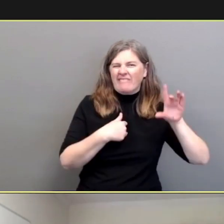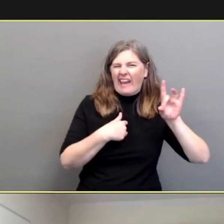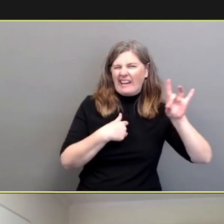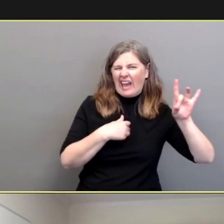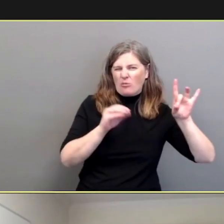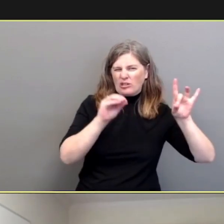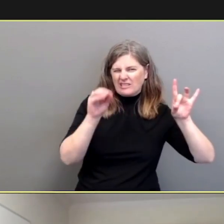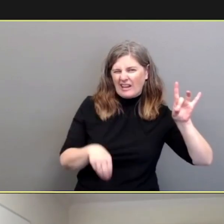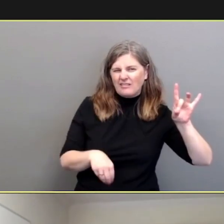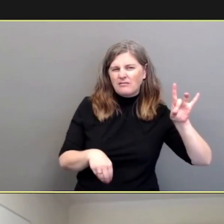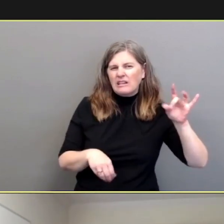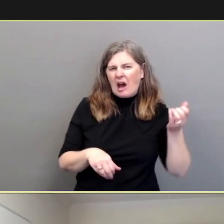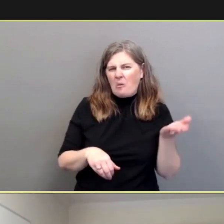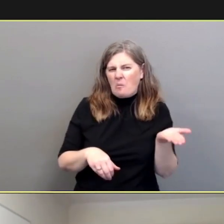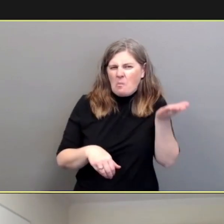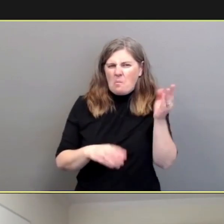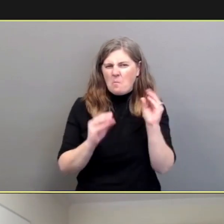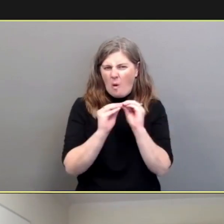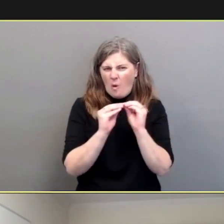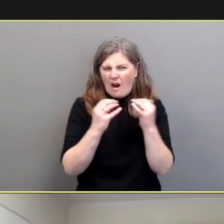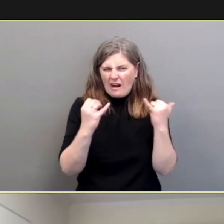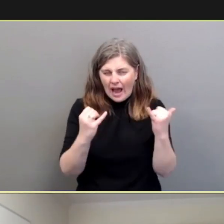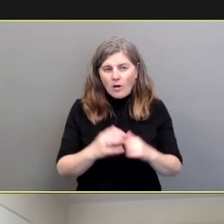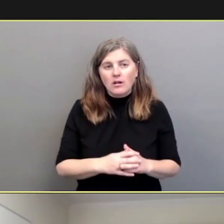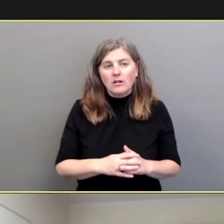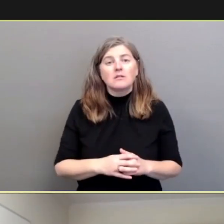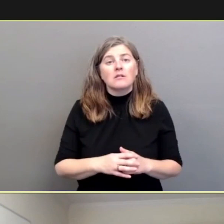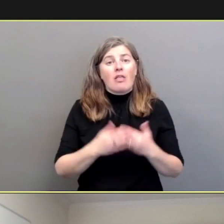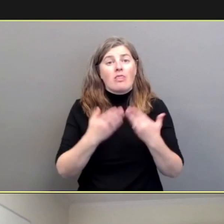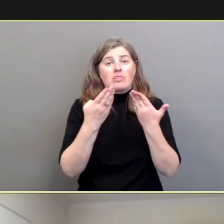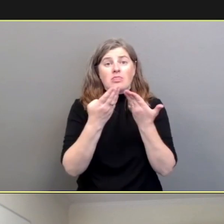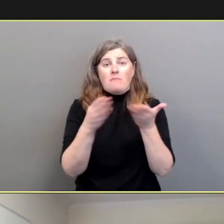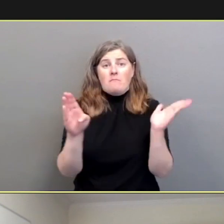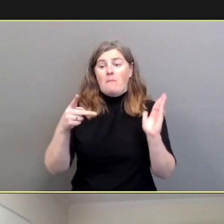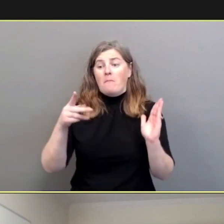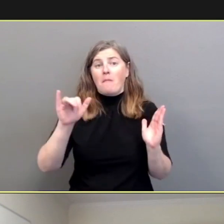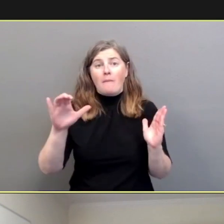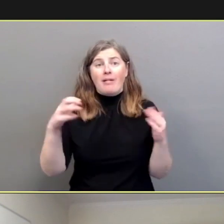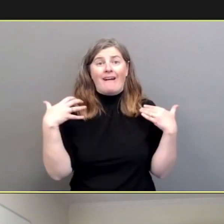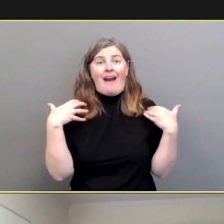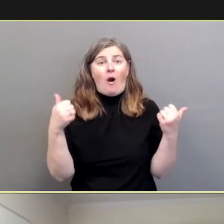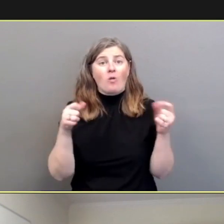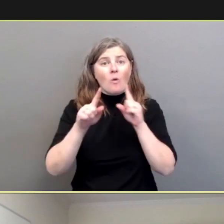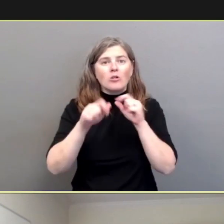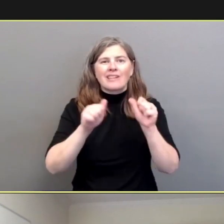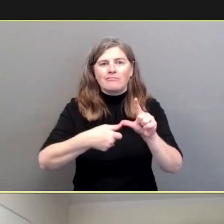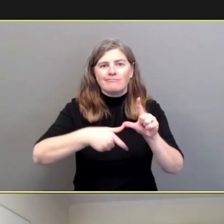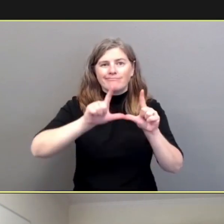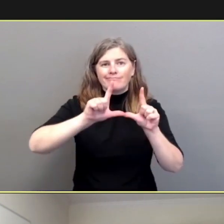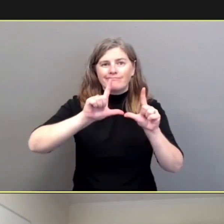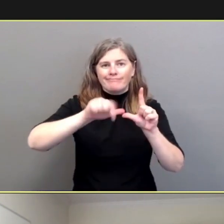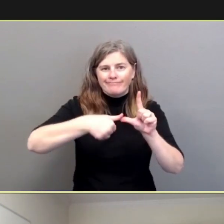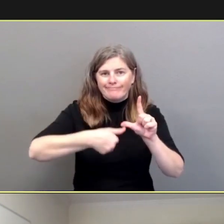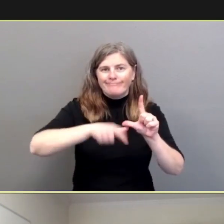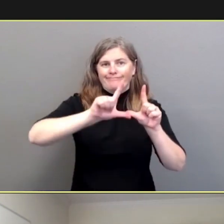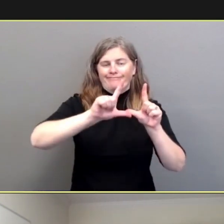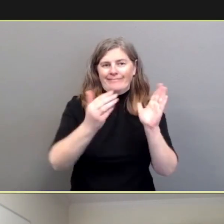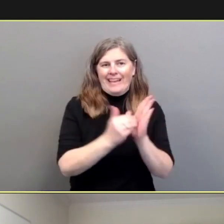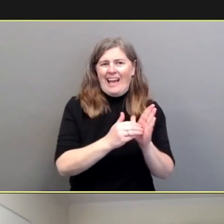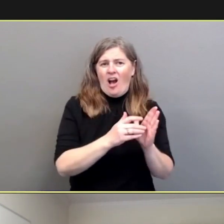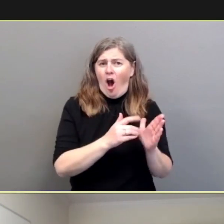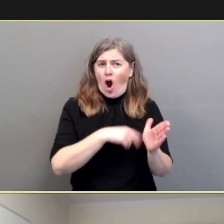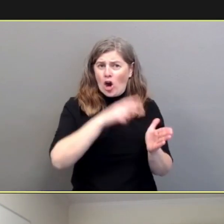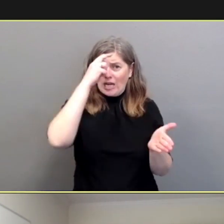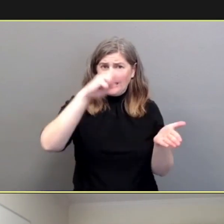88%, probably up a little higher than that now. The public health orders, can be renewed. So I think the intention is not to have this be a